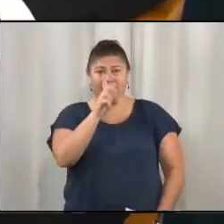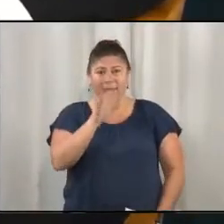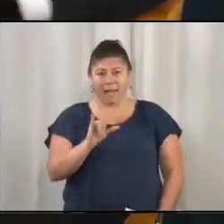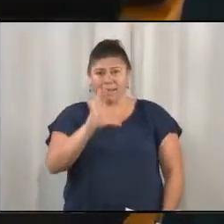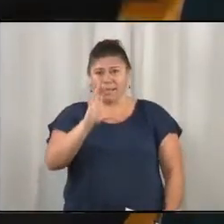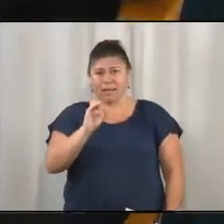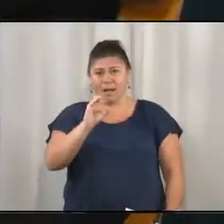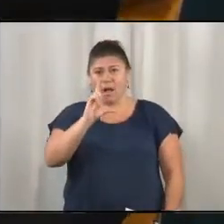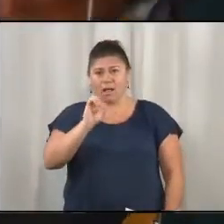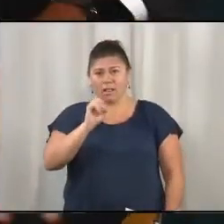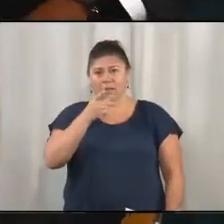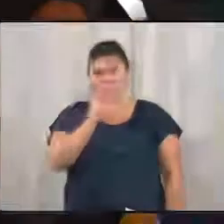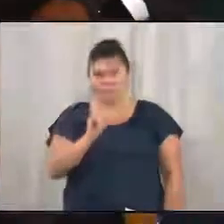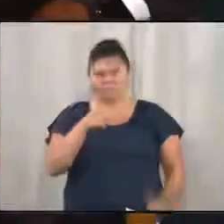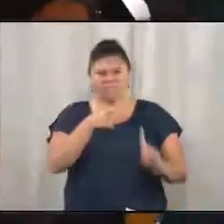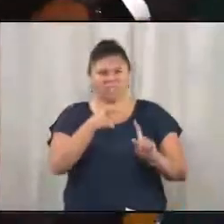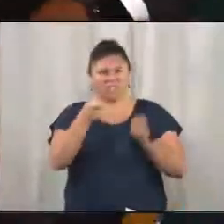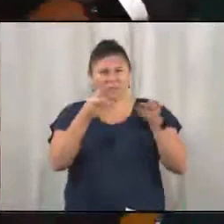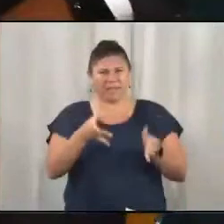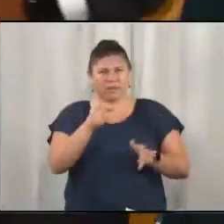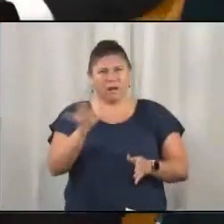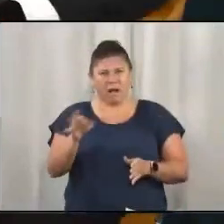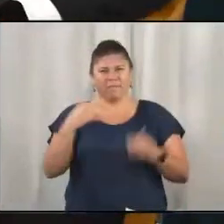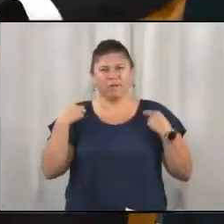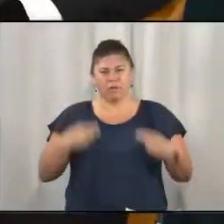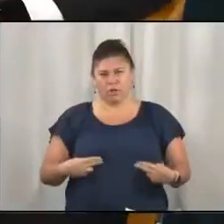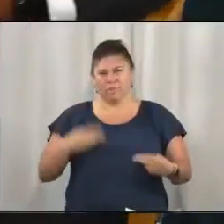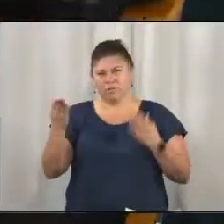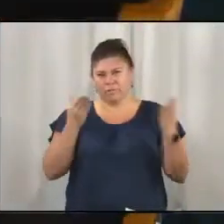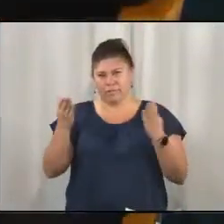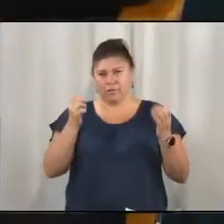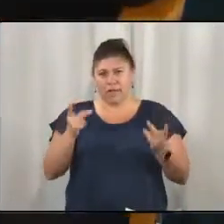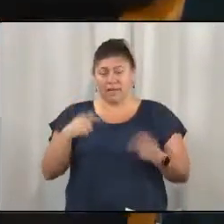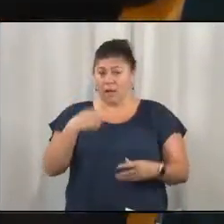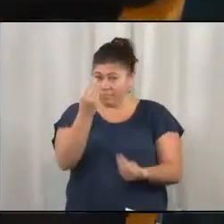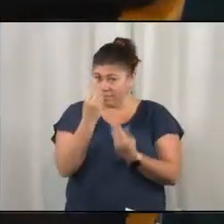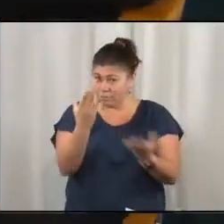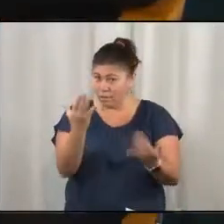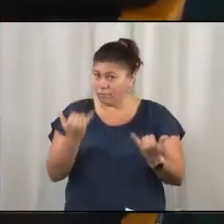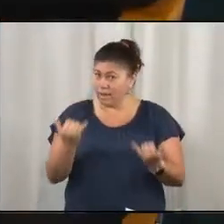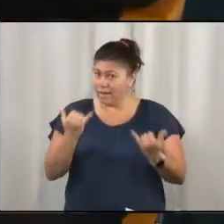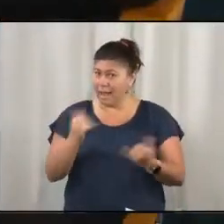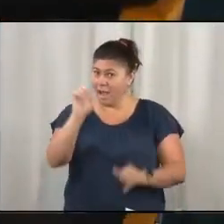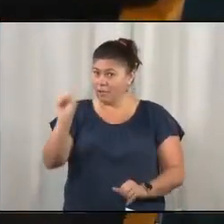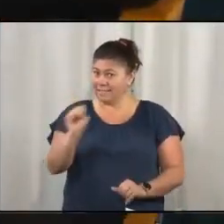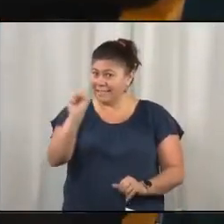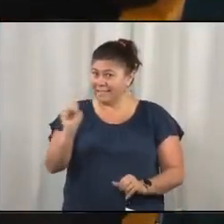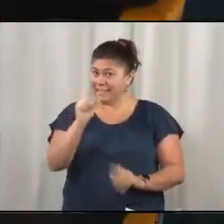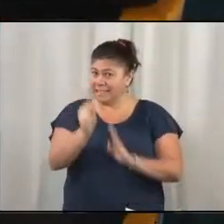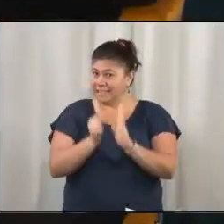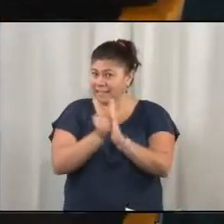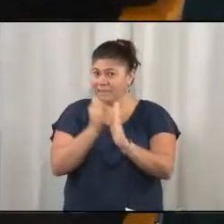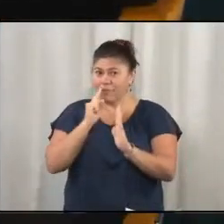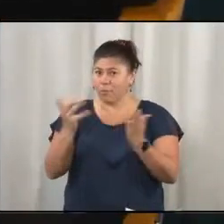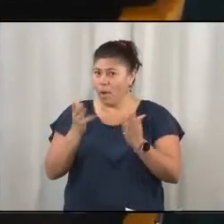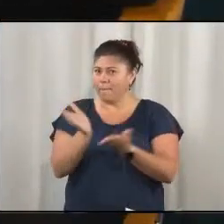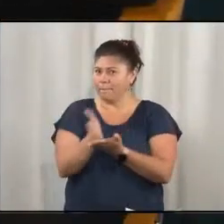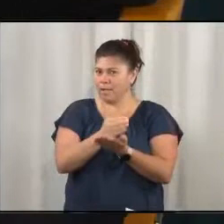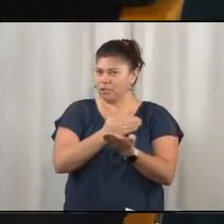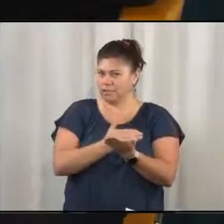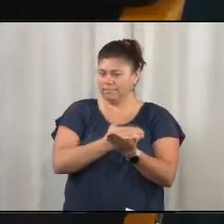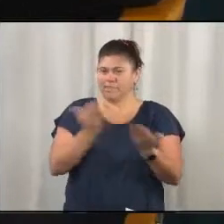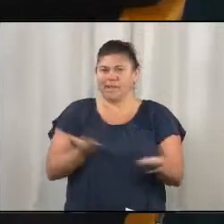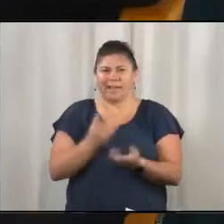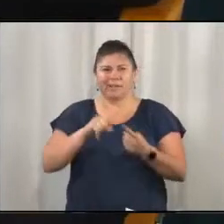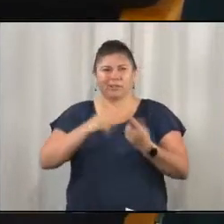Human Services. And it is budget season, folks. We are here to discuss the City of Long Beach budget,